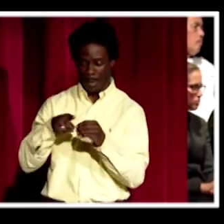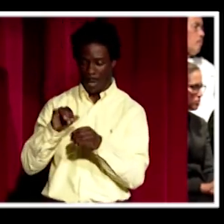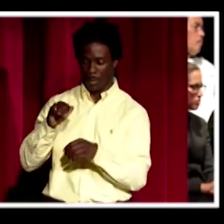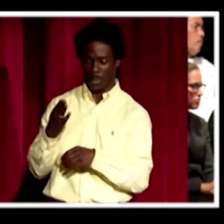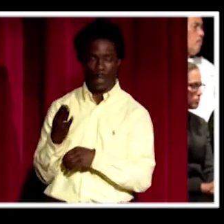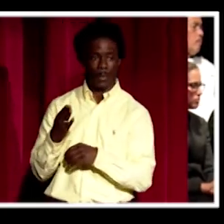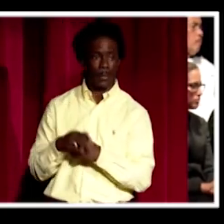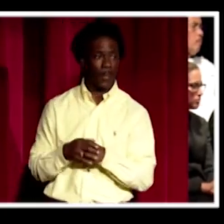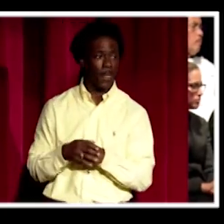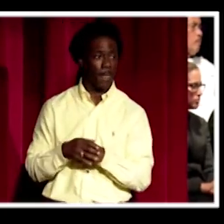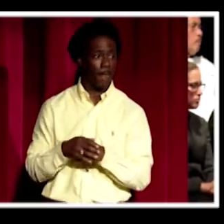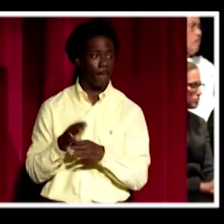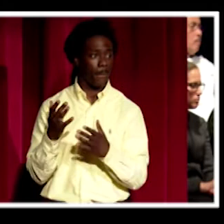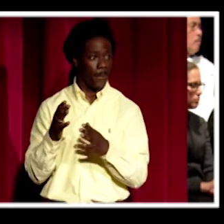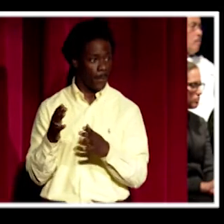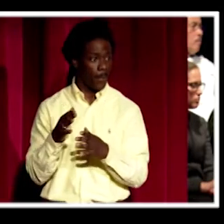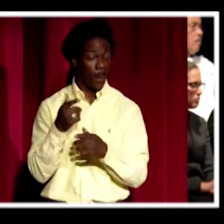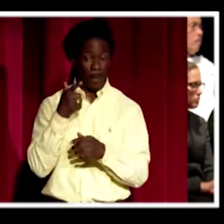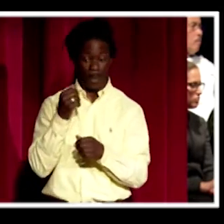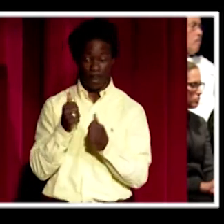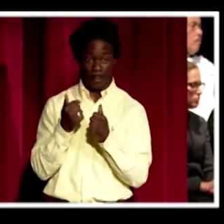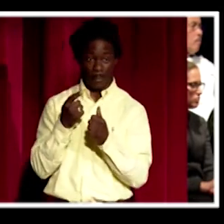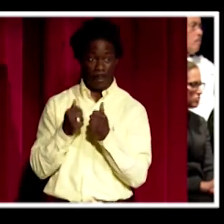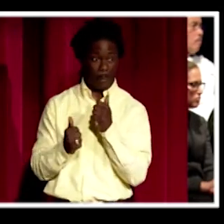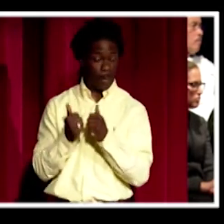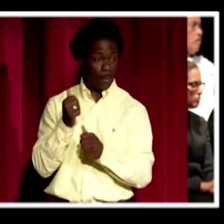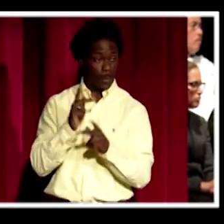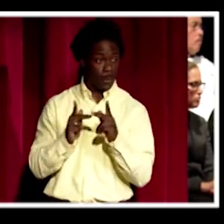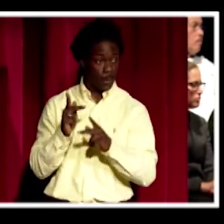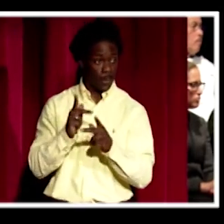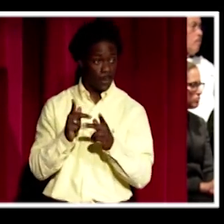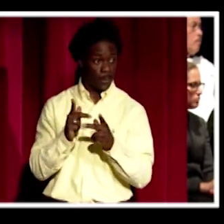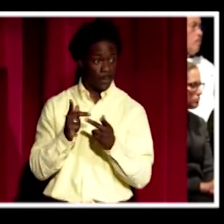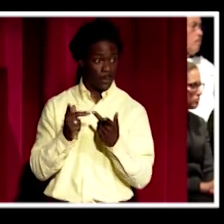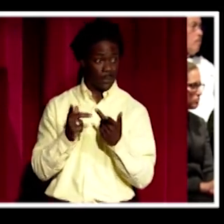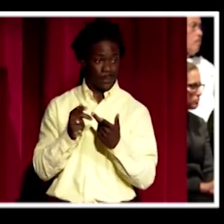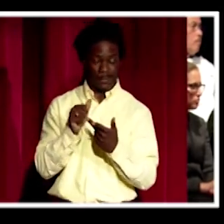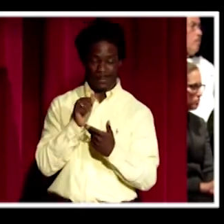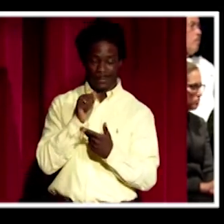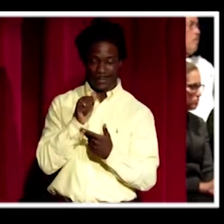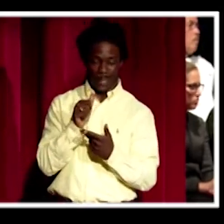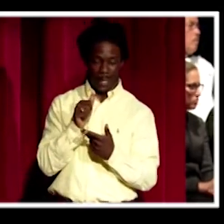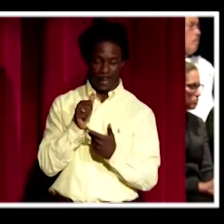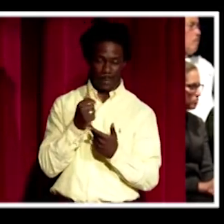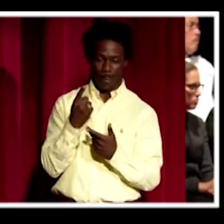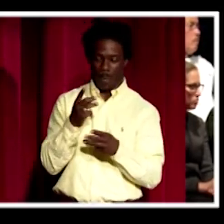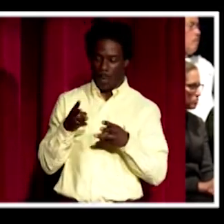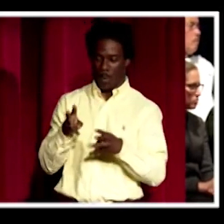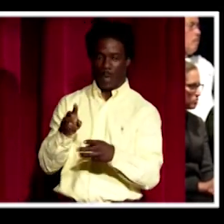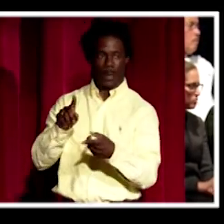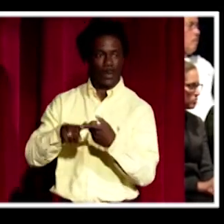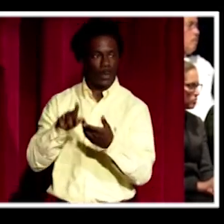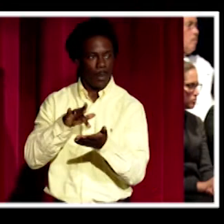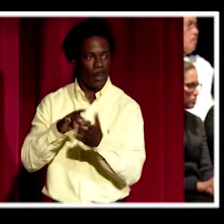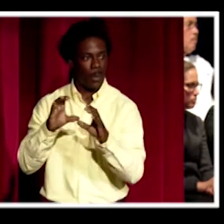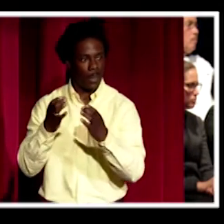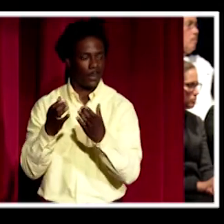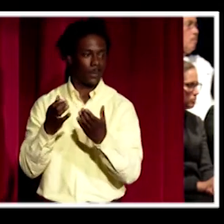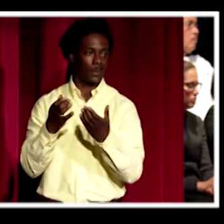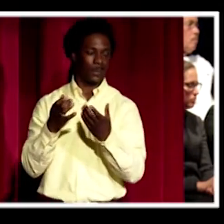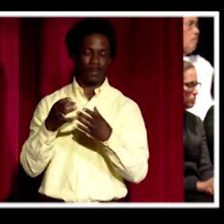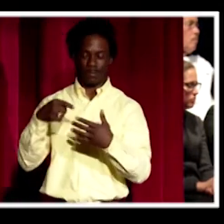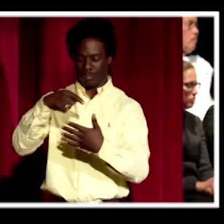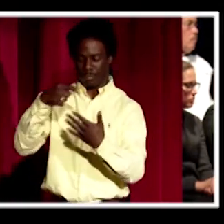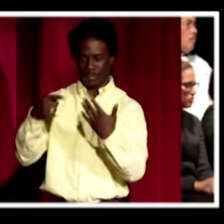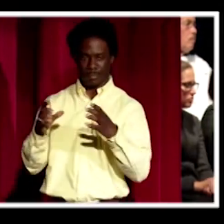jobs. Because for most people, there is no one pathway to the middle class. There are many things that have to